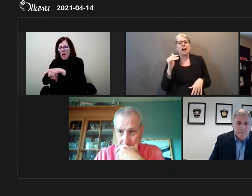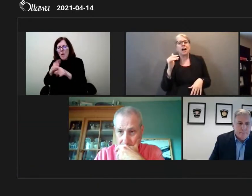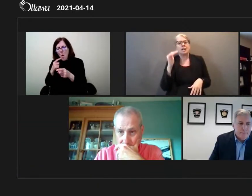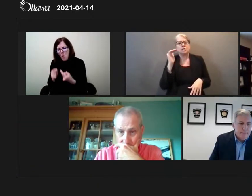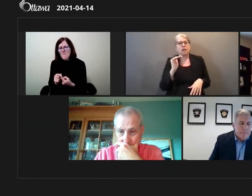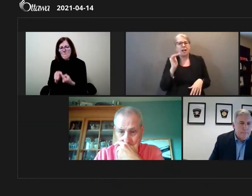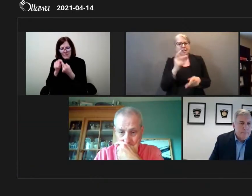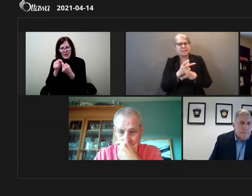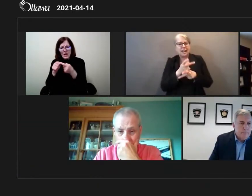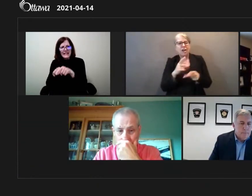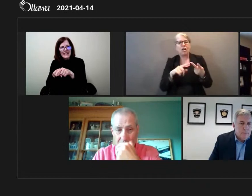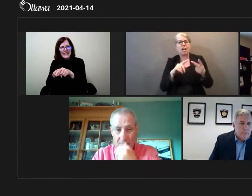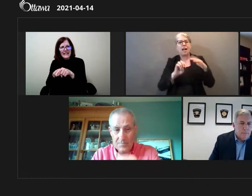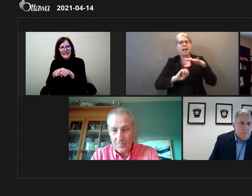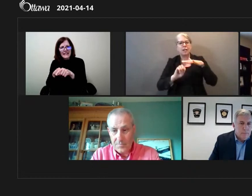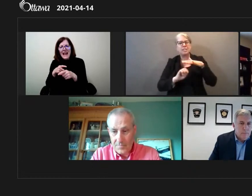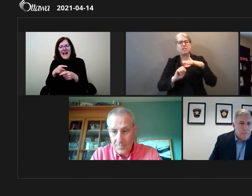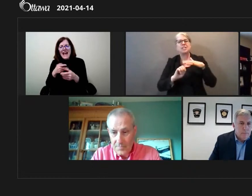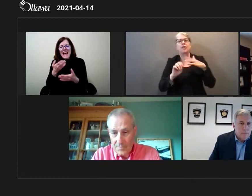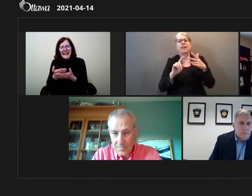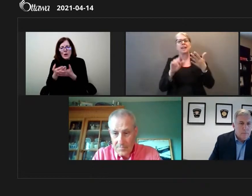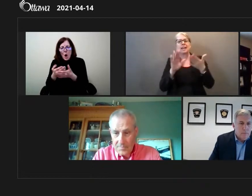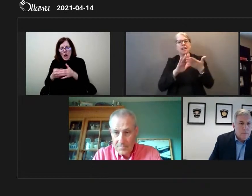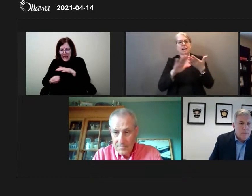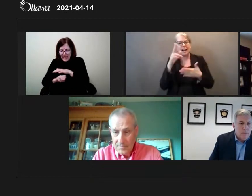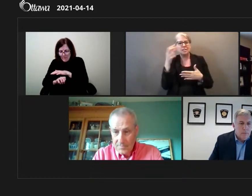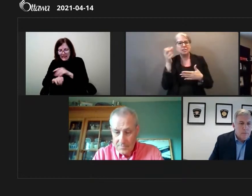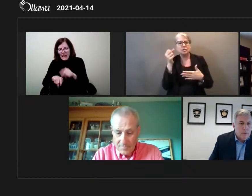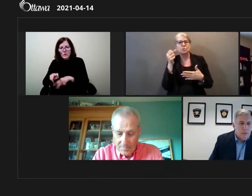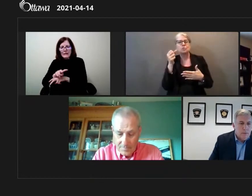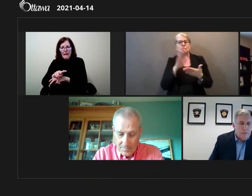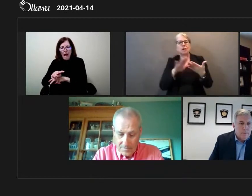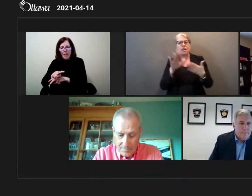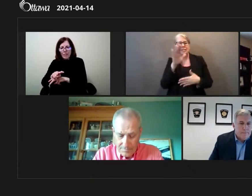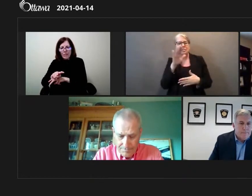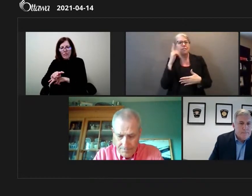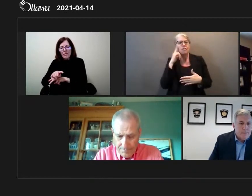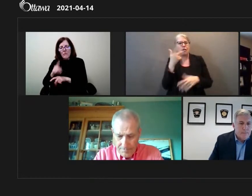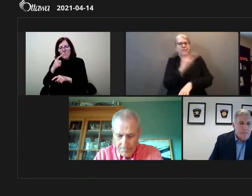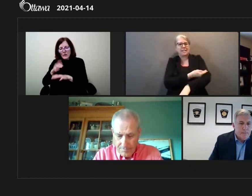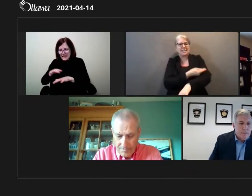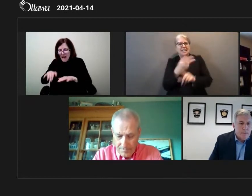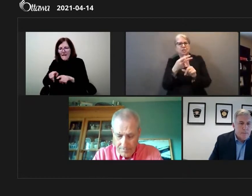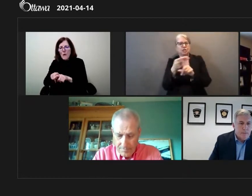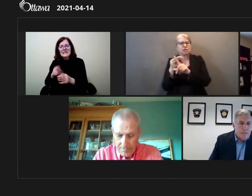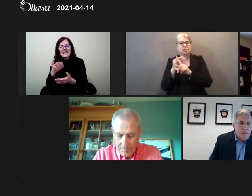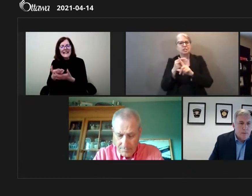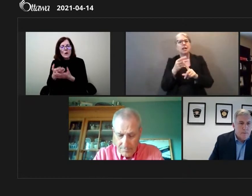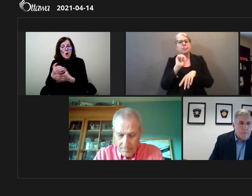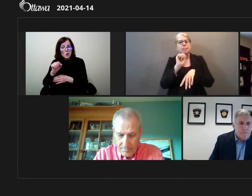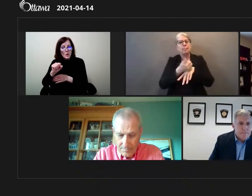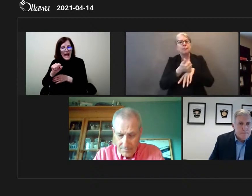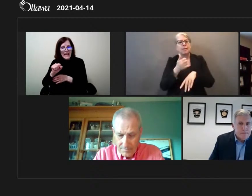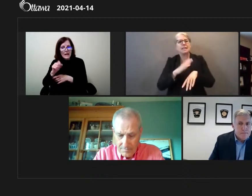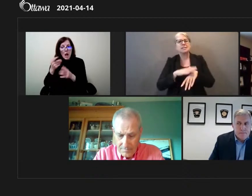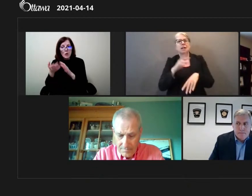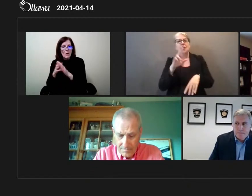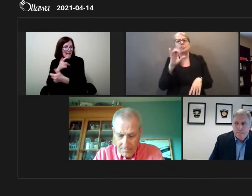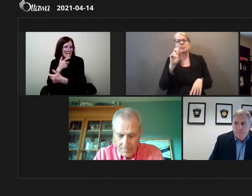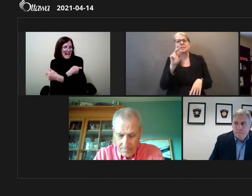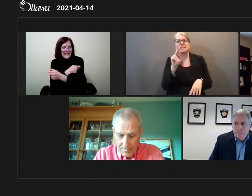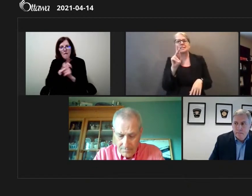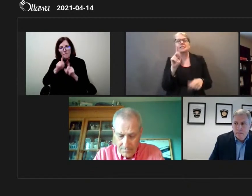elementary, secondary school sectors for vaccination based on risk factors that